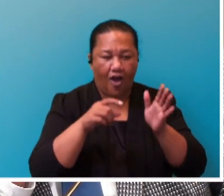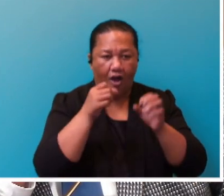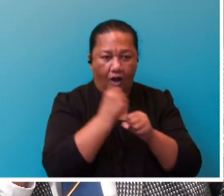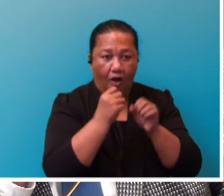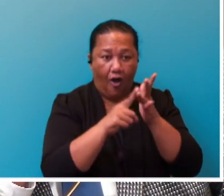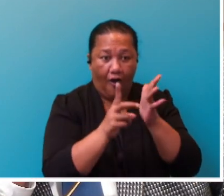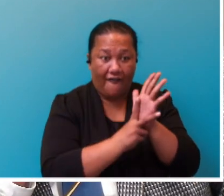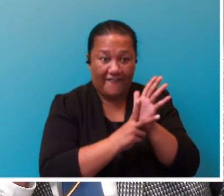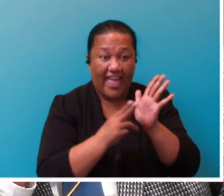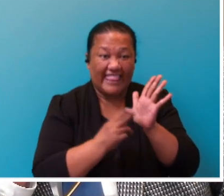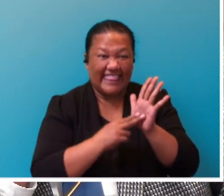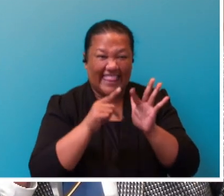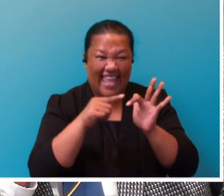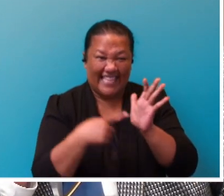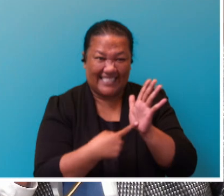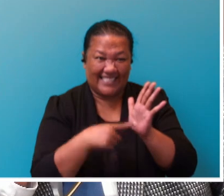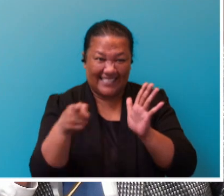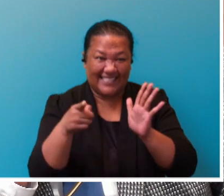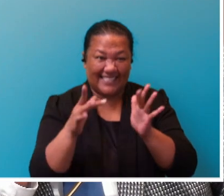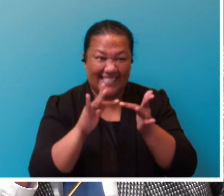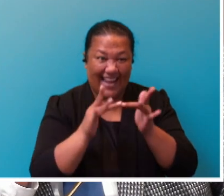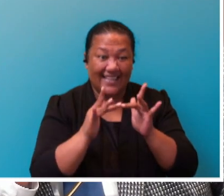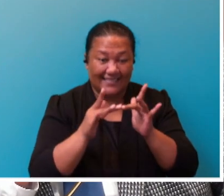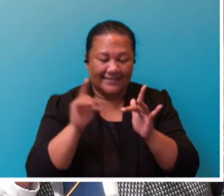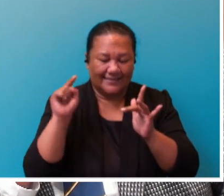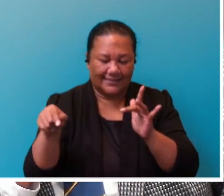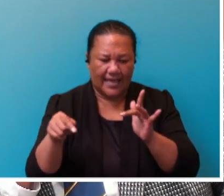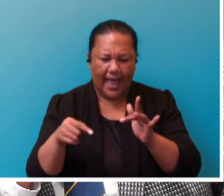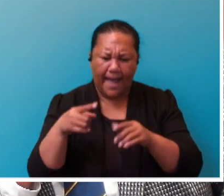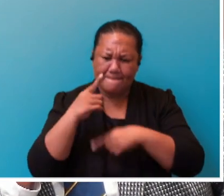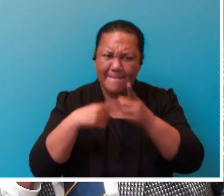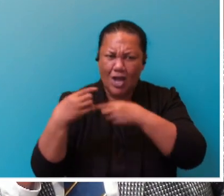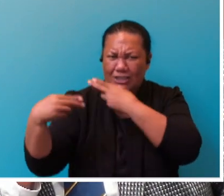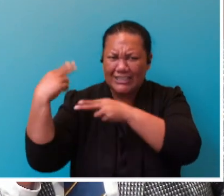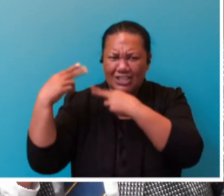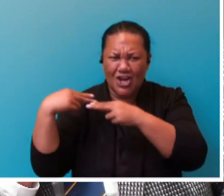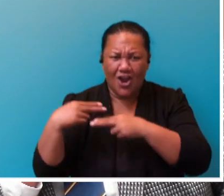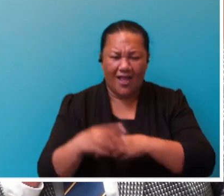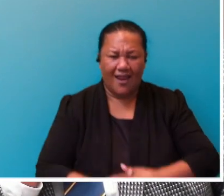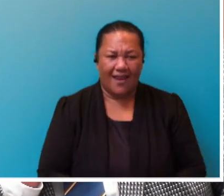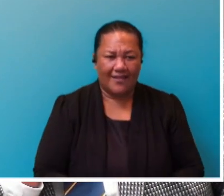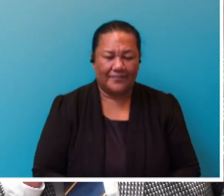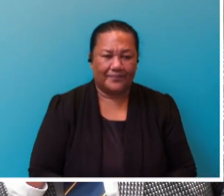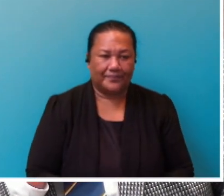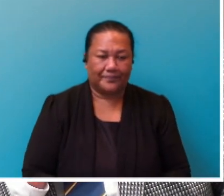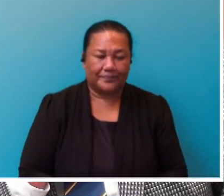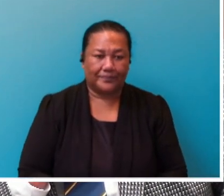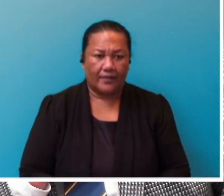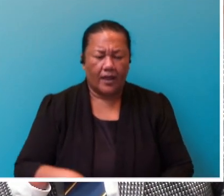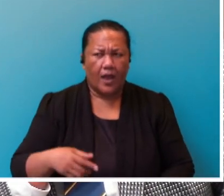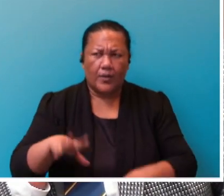I suppose it's historical, and still I receive concerns from